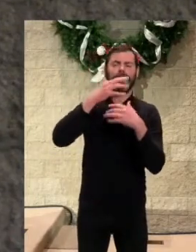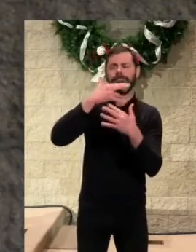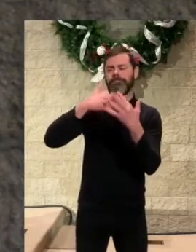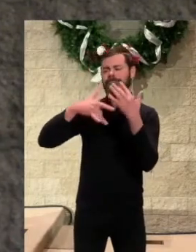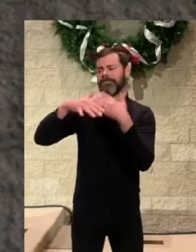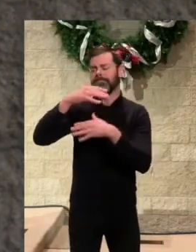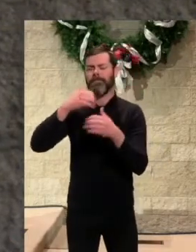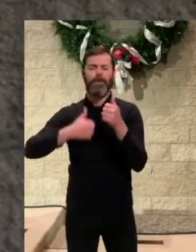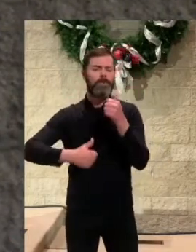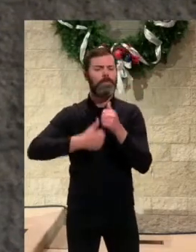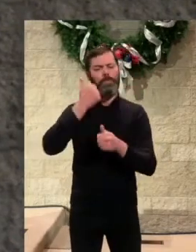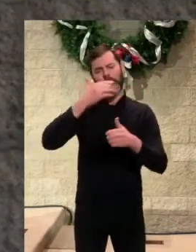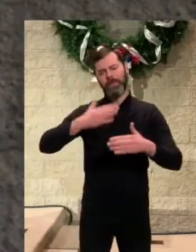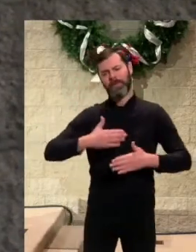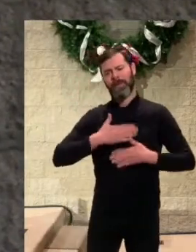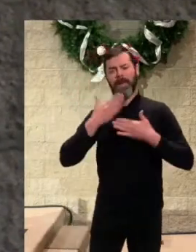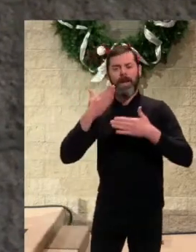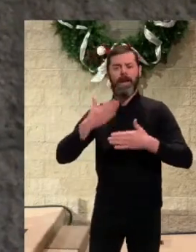a